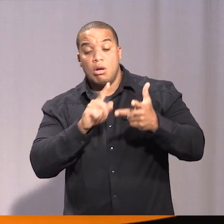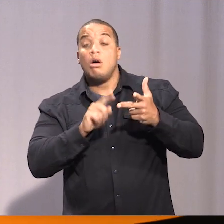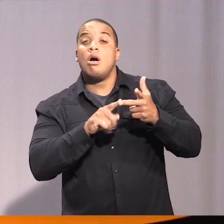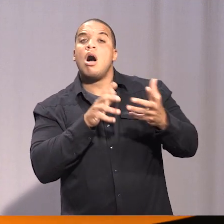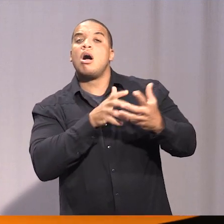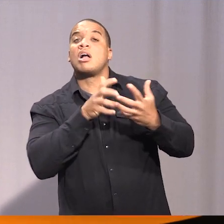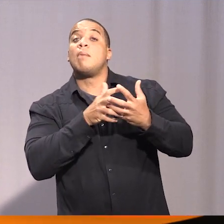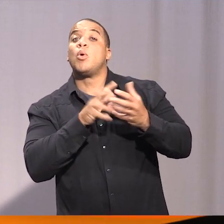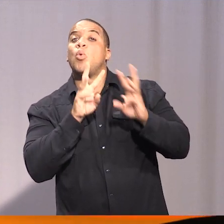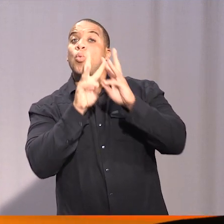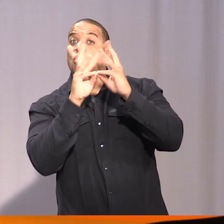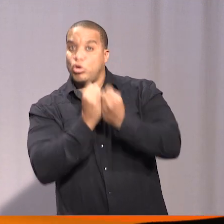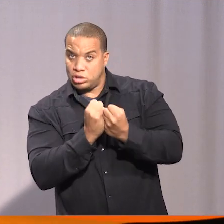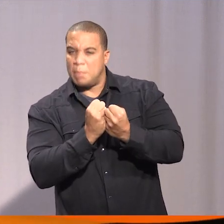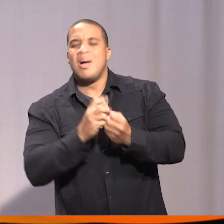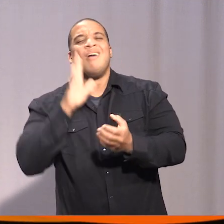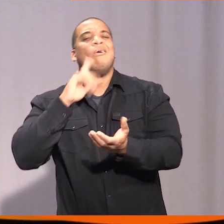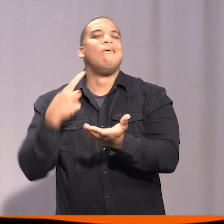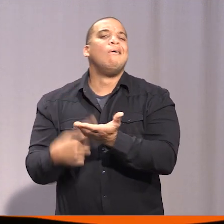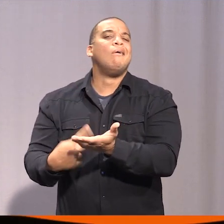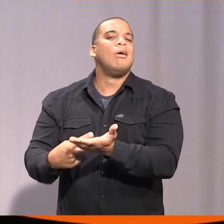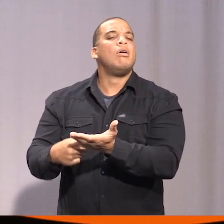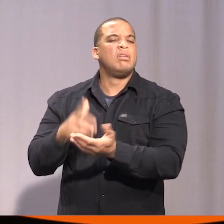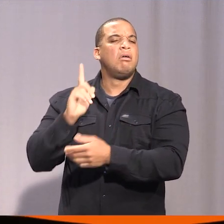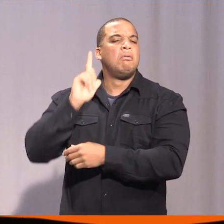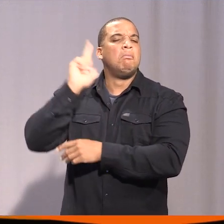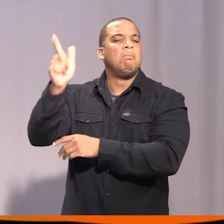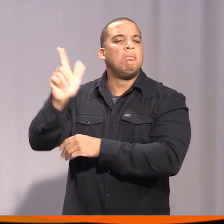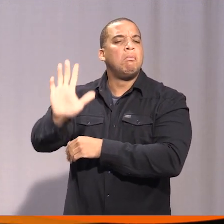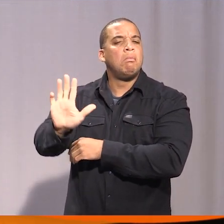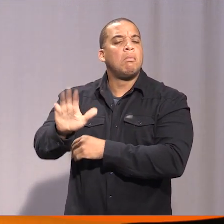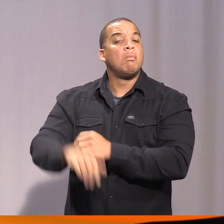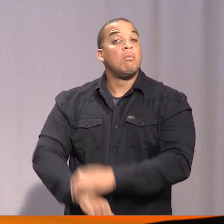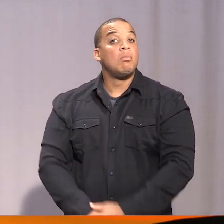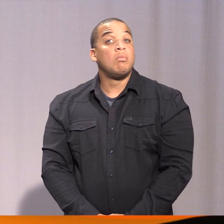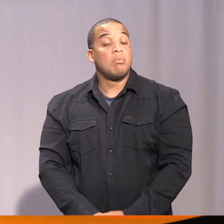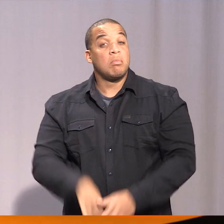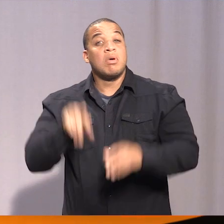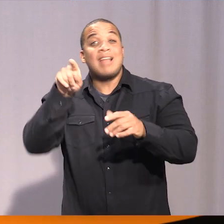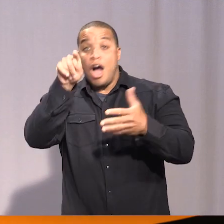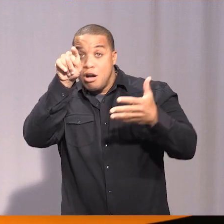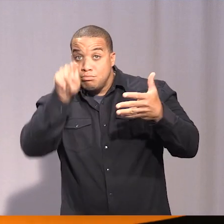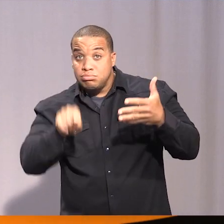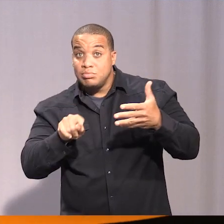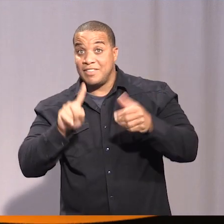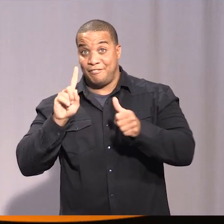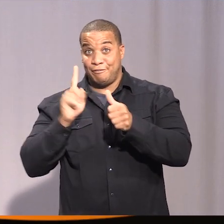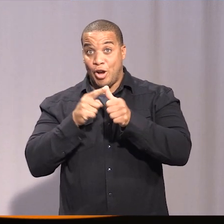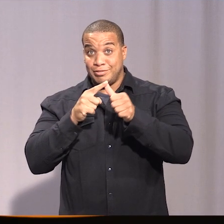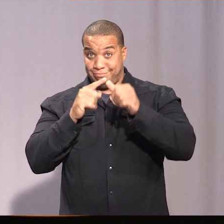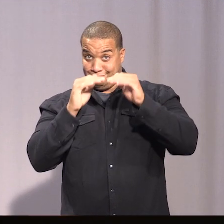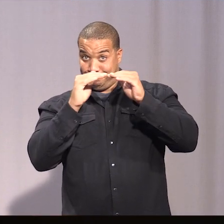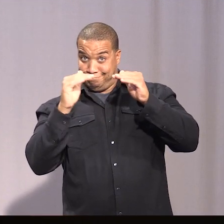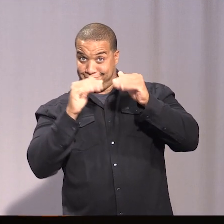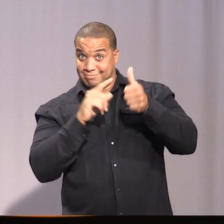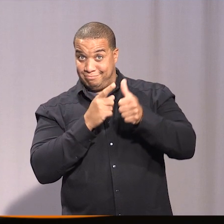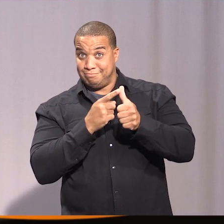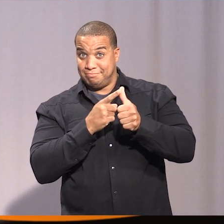accommodation workshop, which will also go into detail in another video. All right, let's scroll down to step 1.